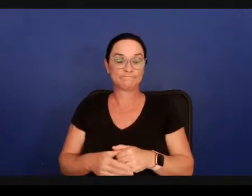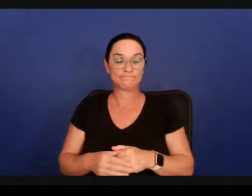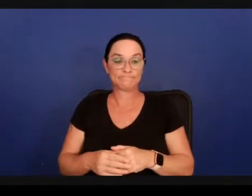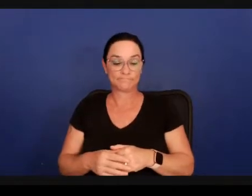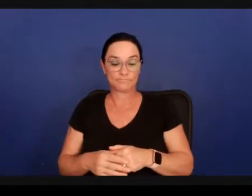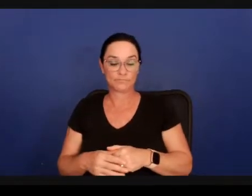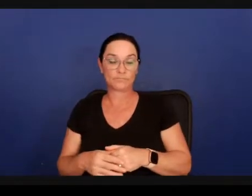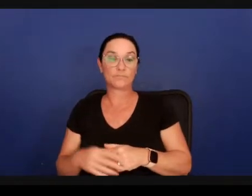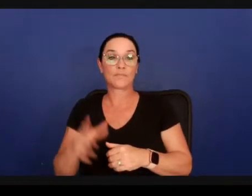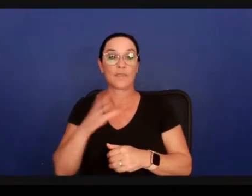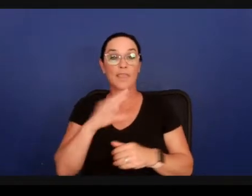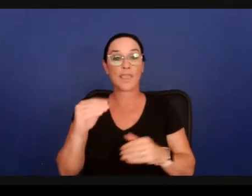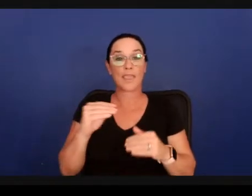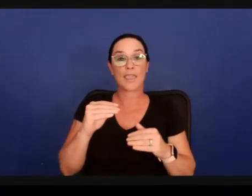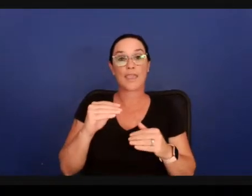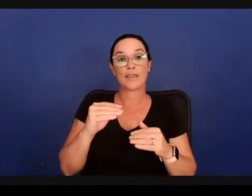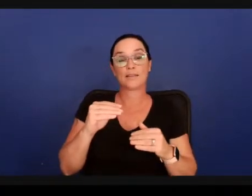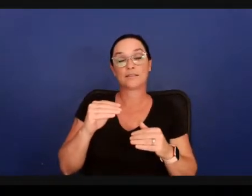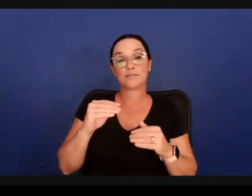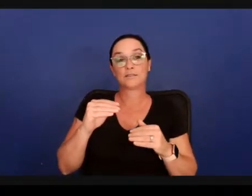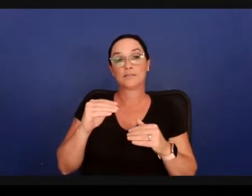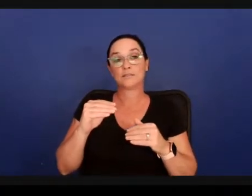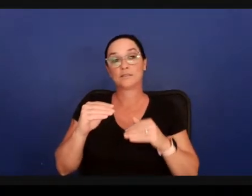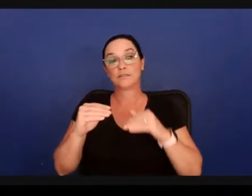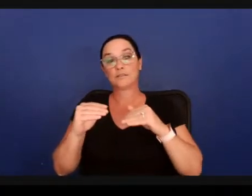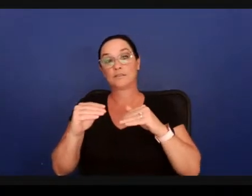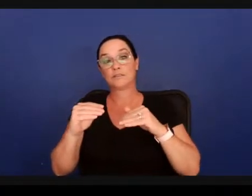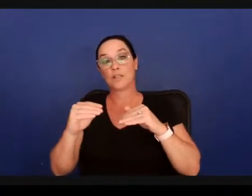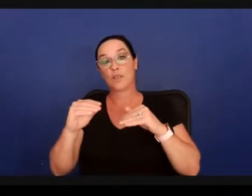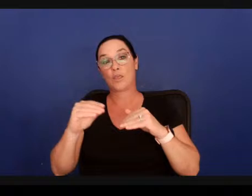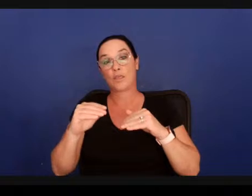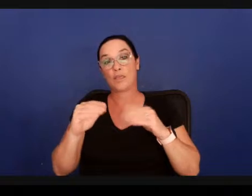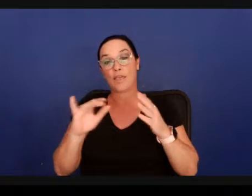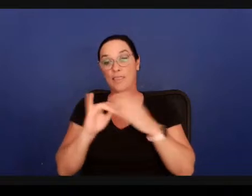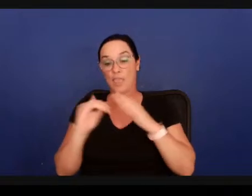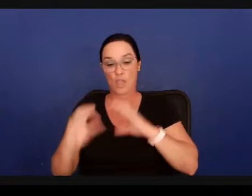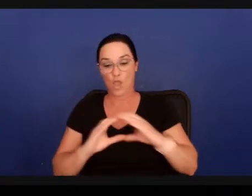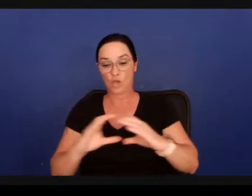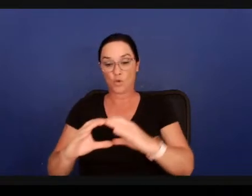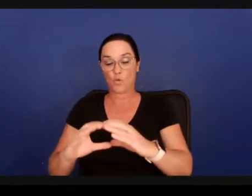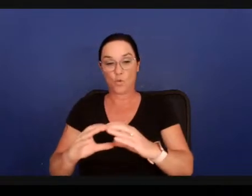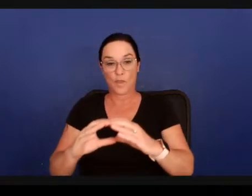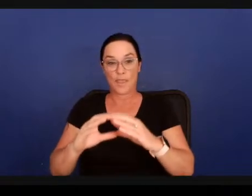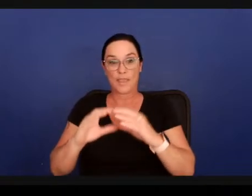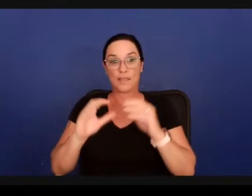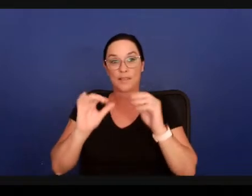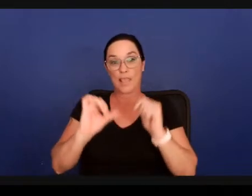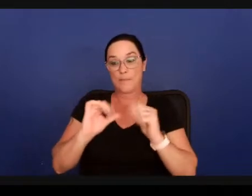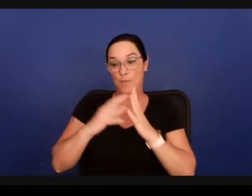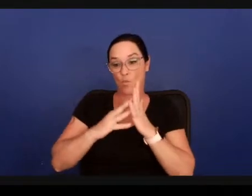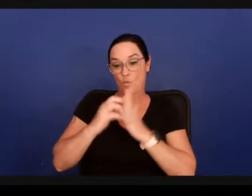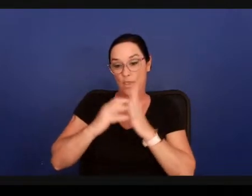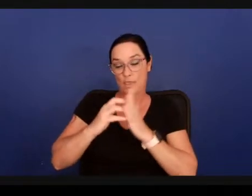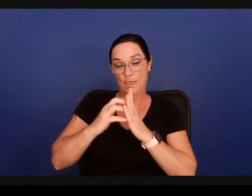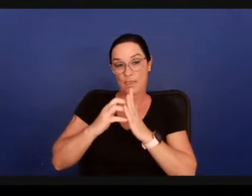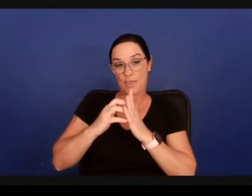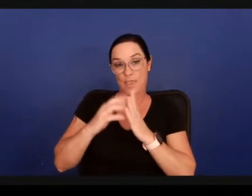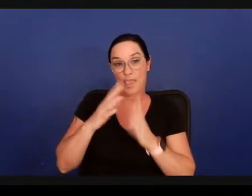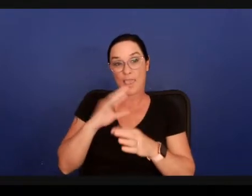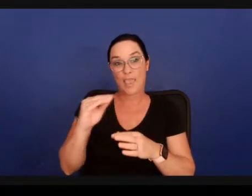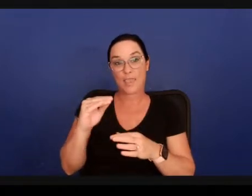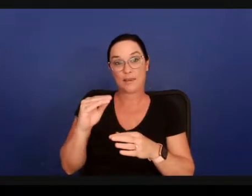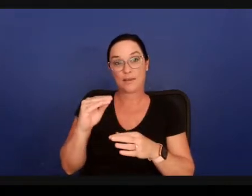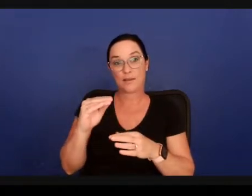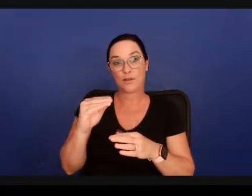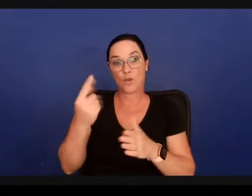Right. And a compromised transport, the conduit's been compromised, everything's compromised above it. And what's